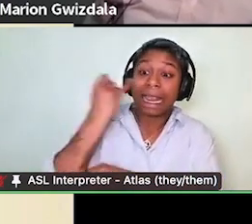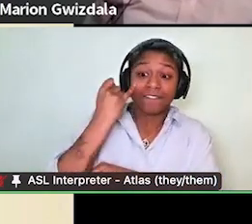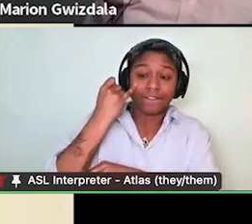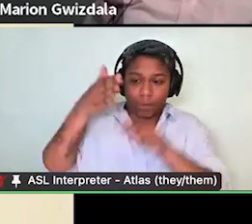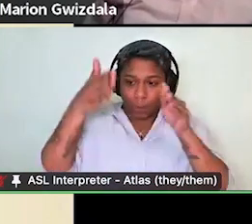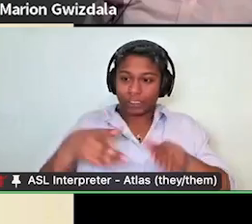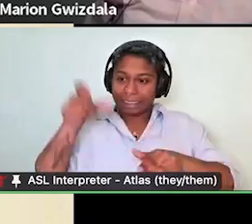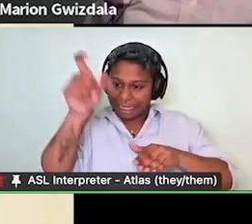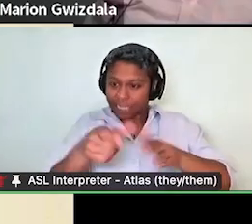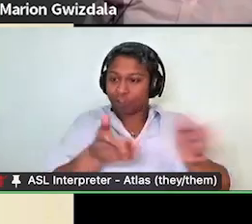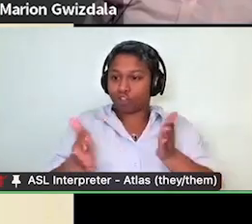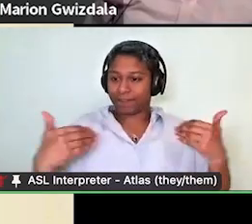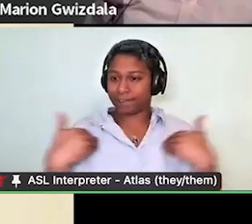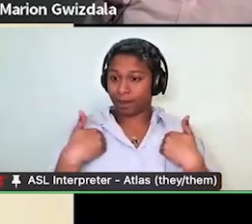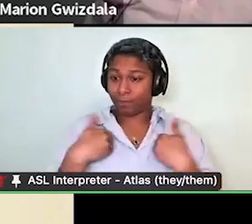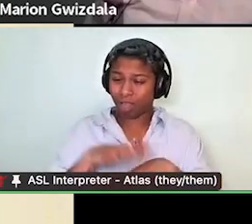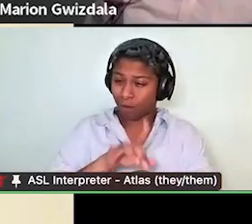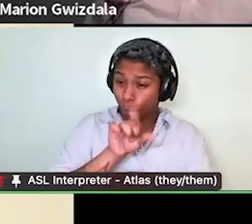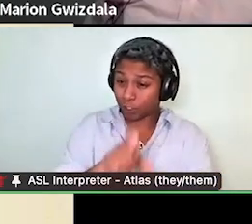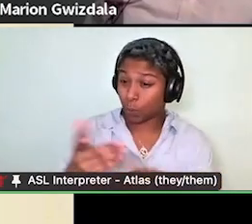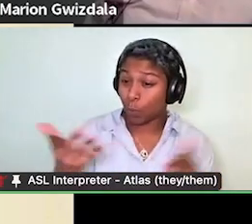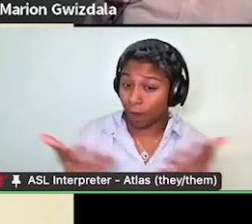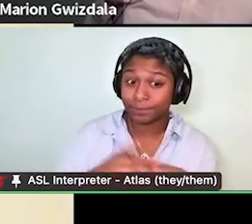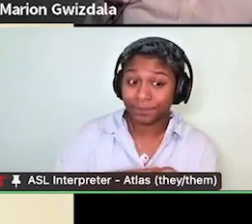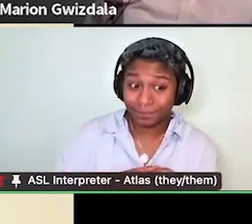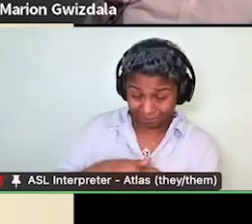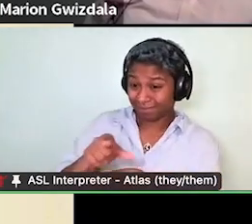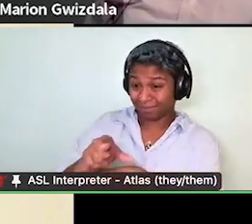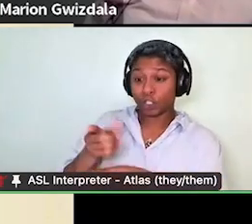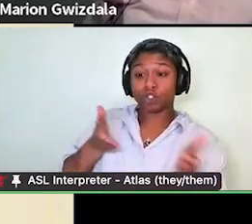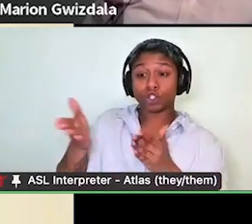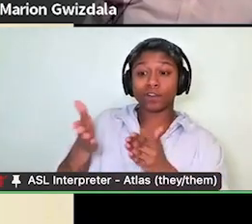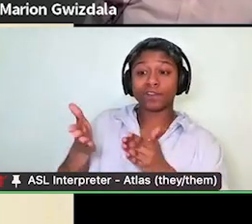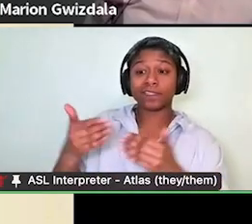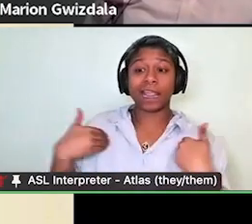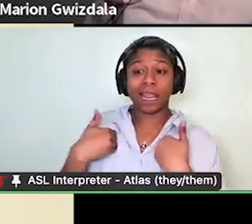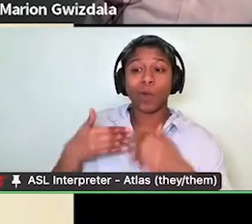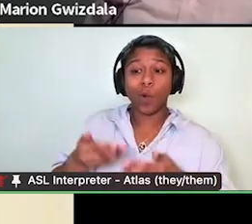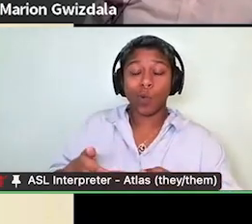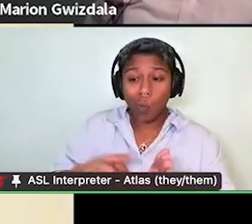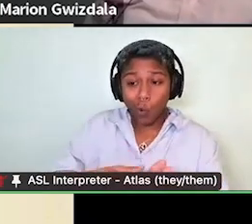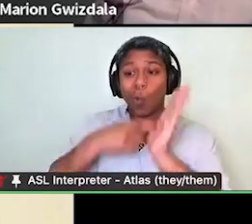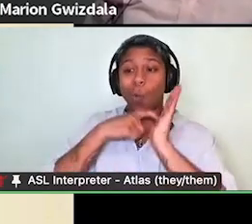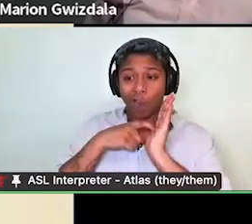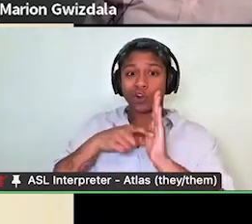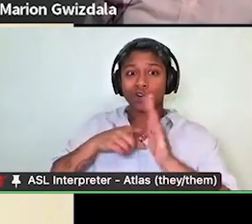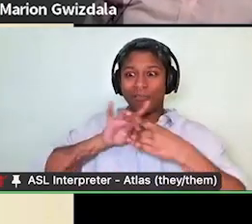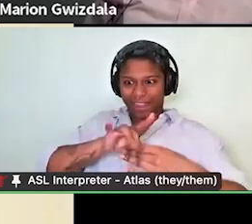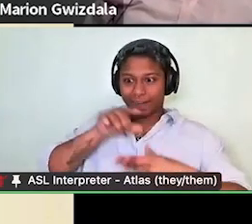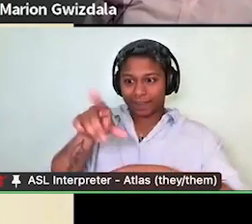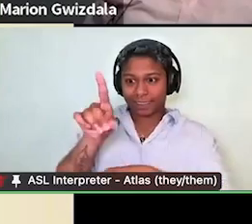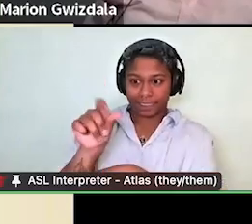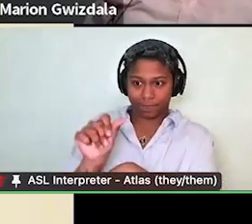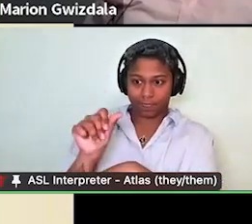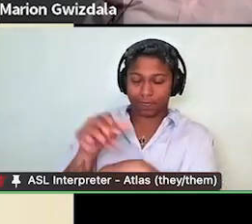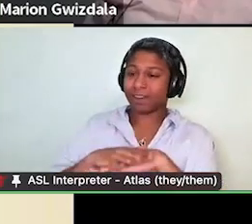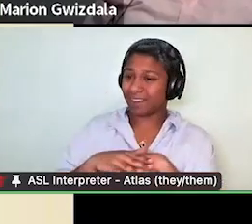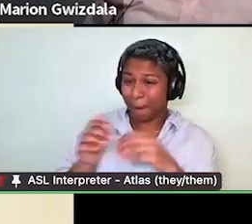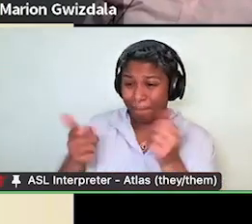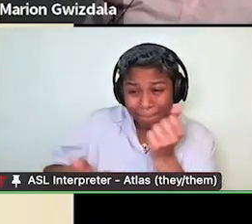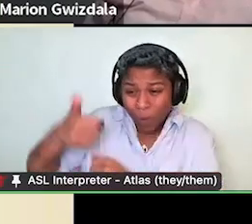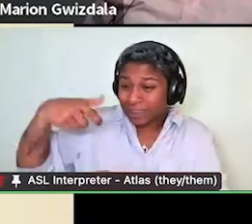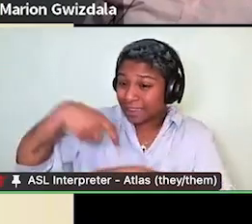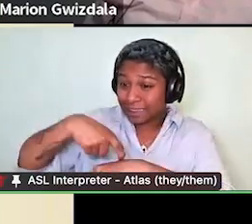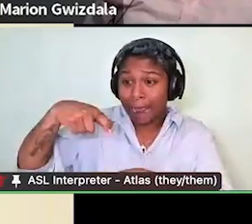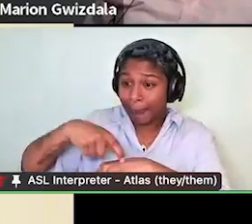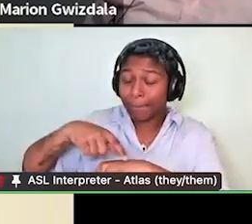animal required because of a disability? For the most part, only people with disabilities are protected by the Americans with